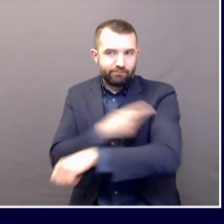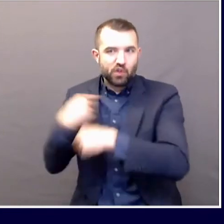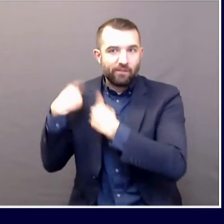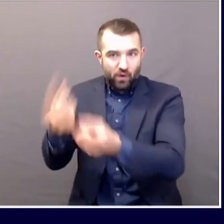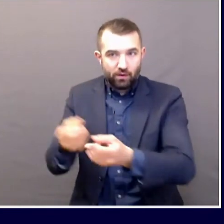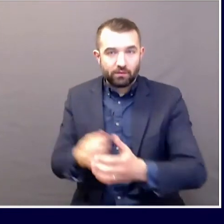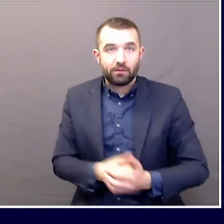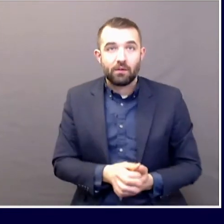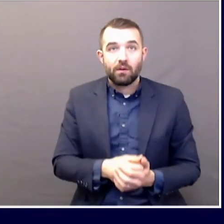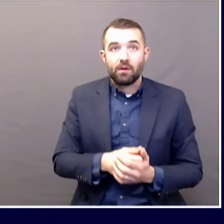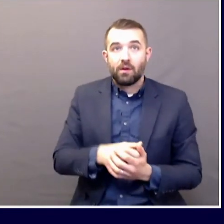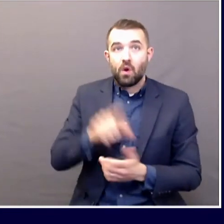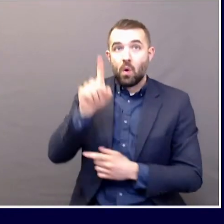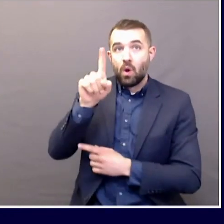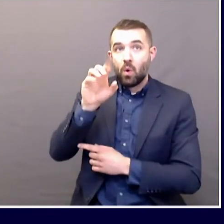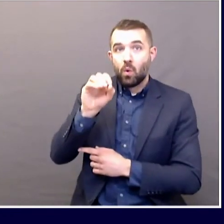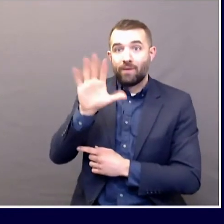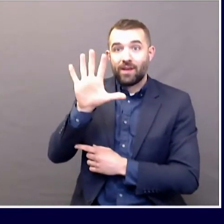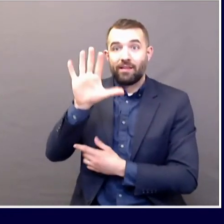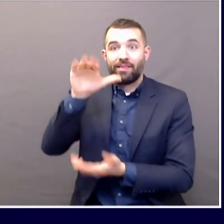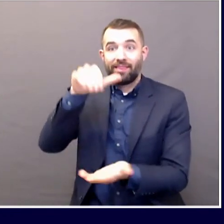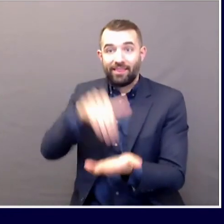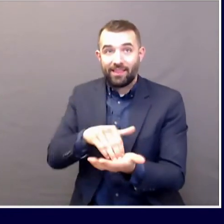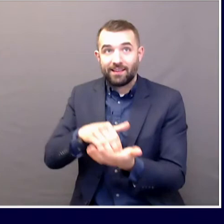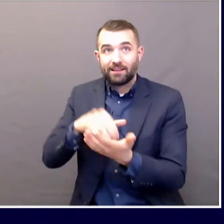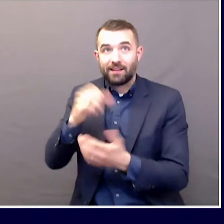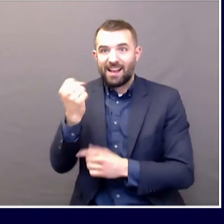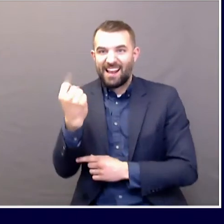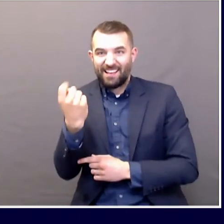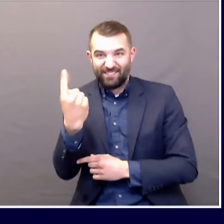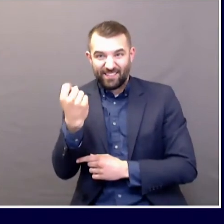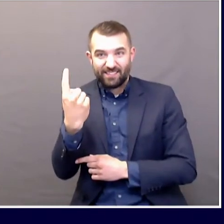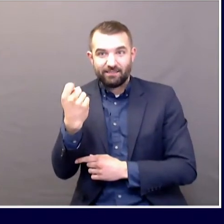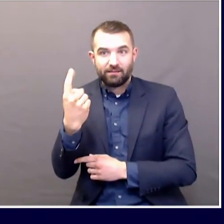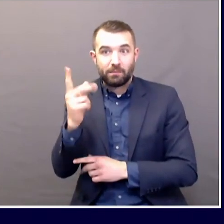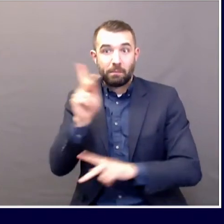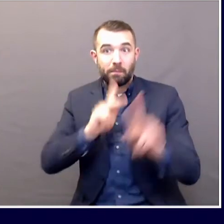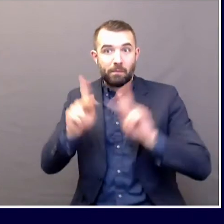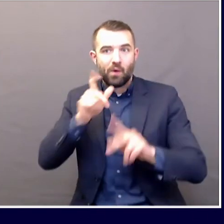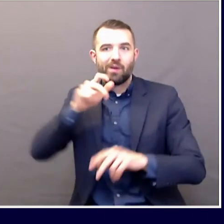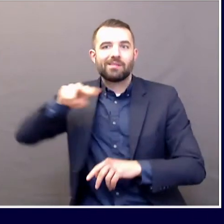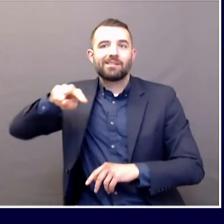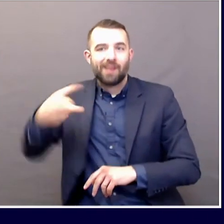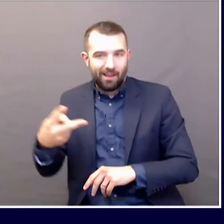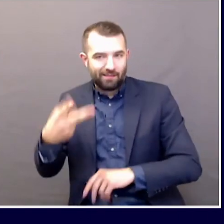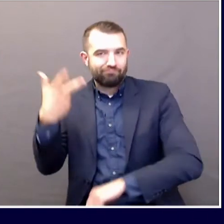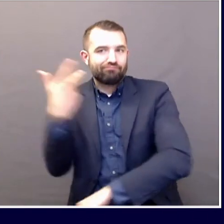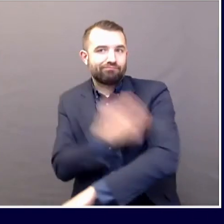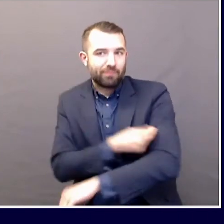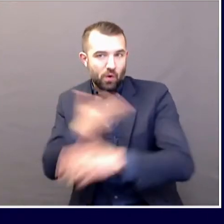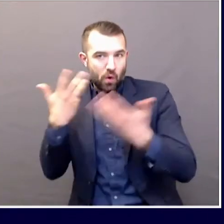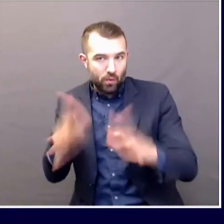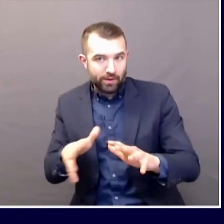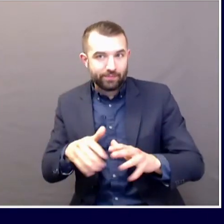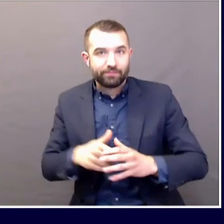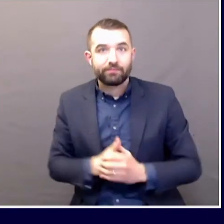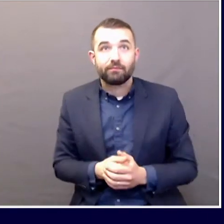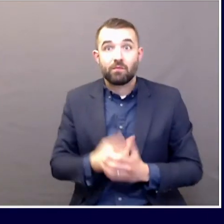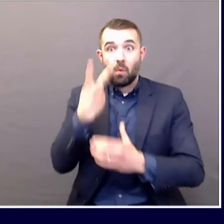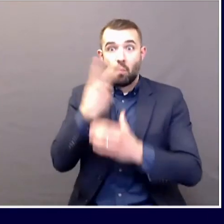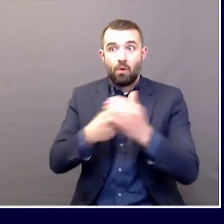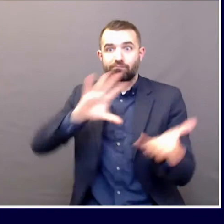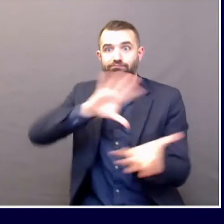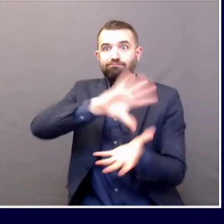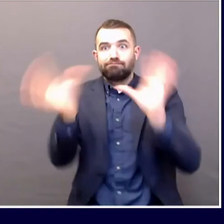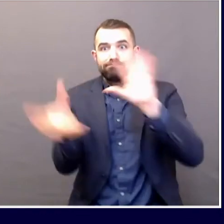105,011 people have now received both of their doses of either the Pfizer or Moderna vaccines. I